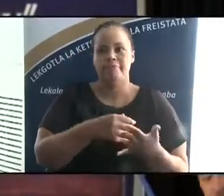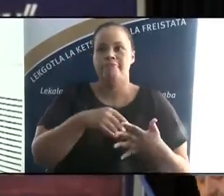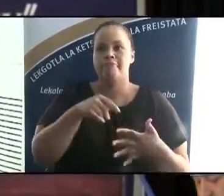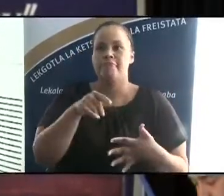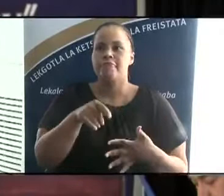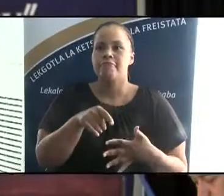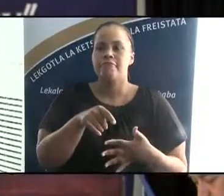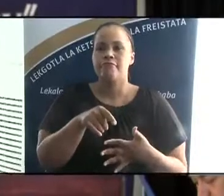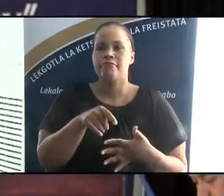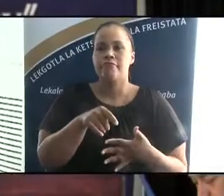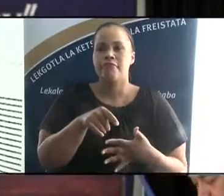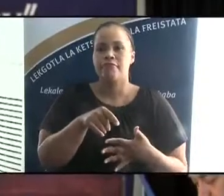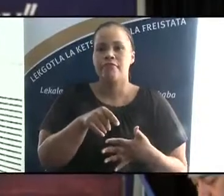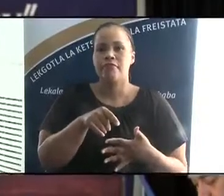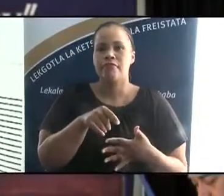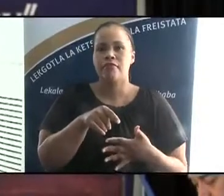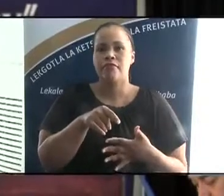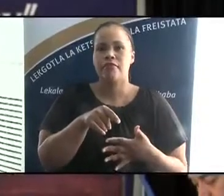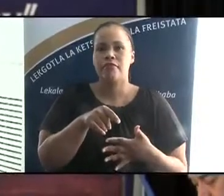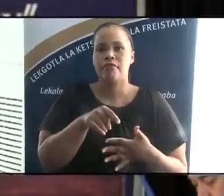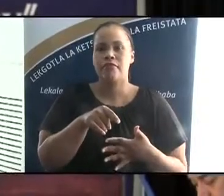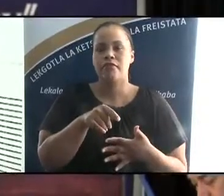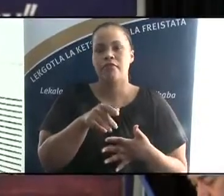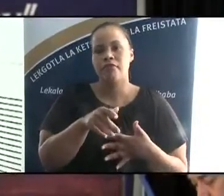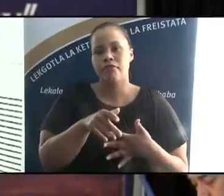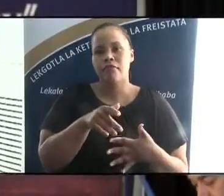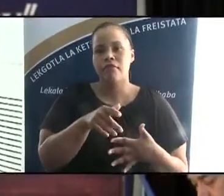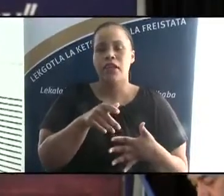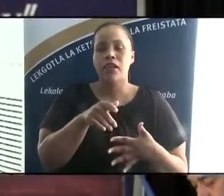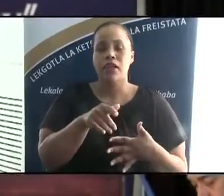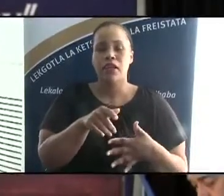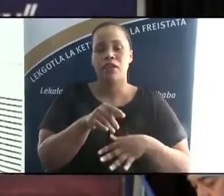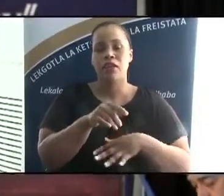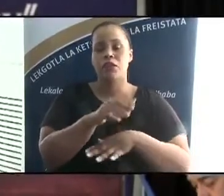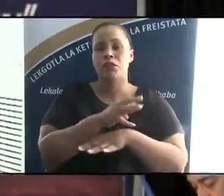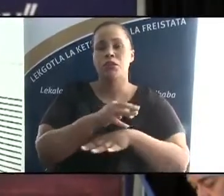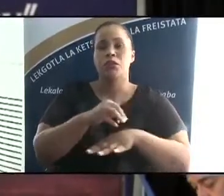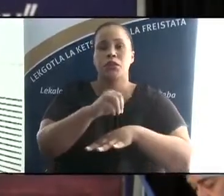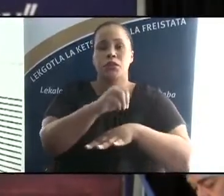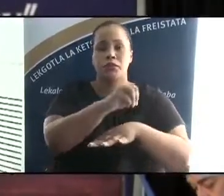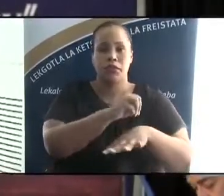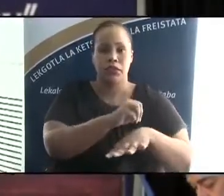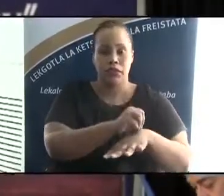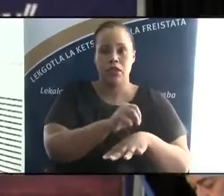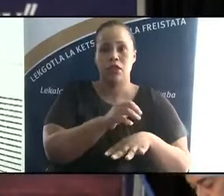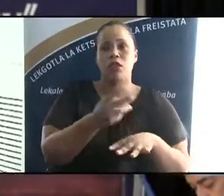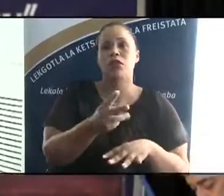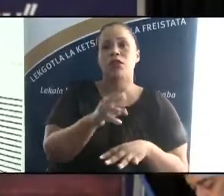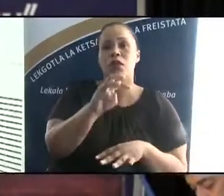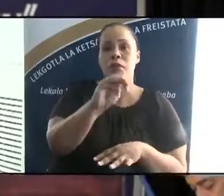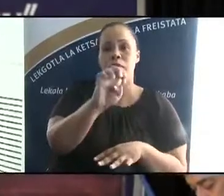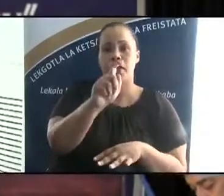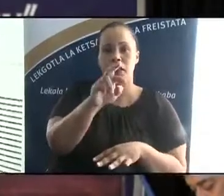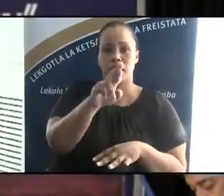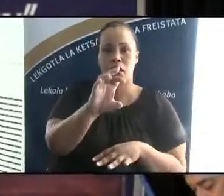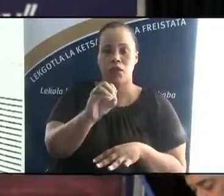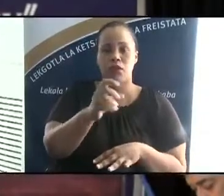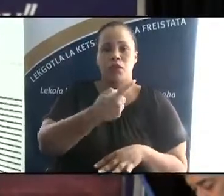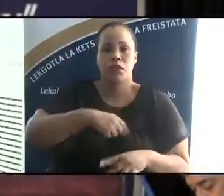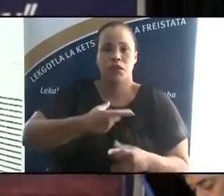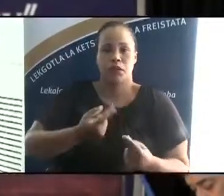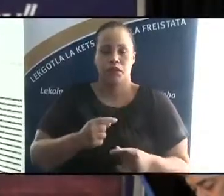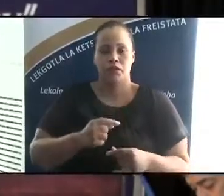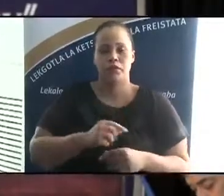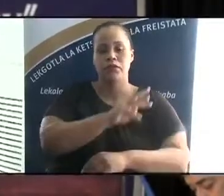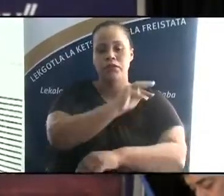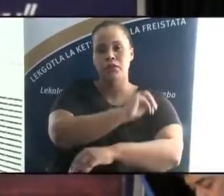contributes a contribution to the municipalities and metros are going to be presented as follows. In